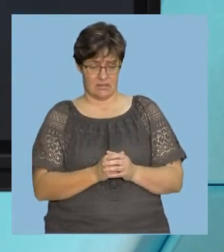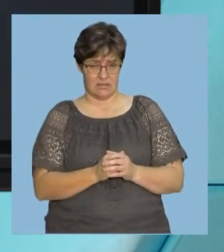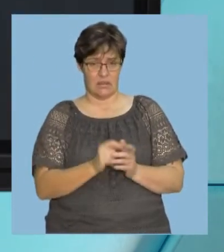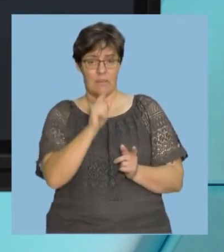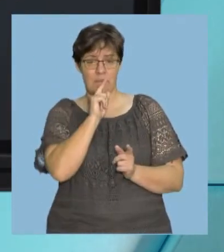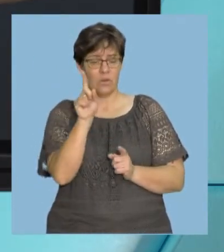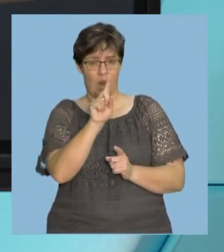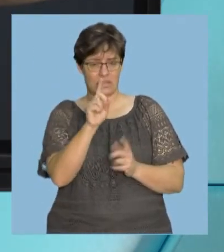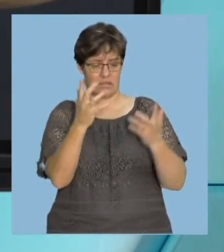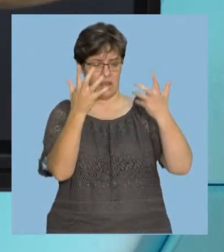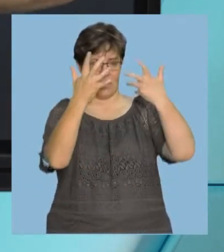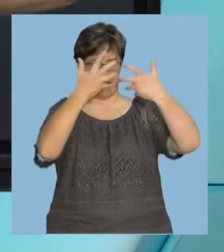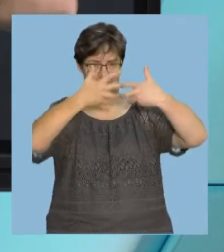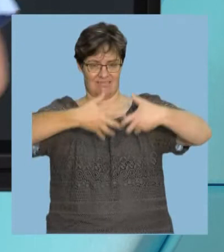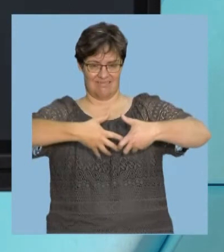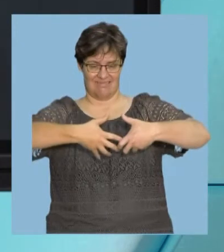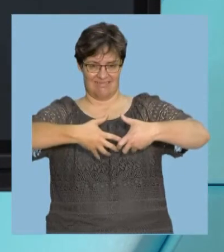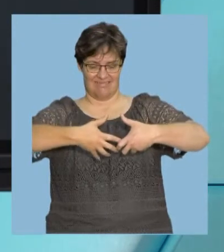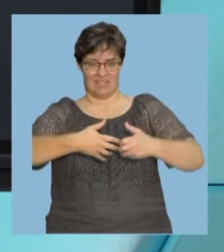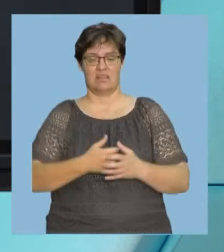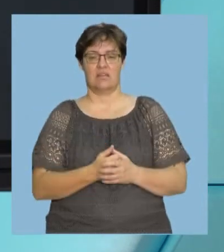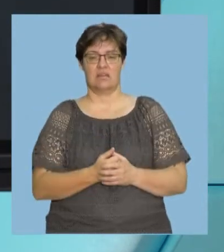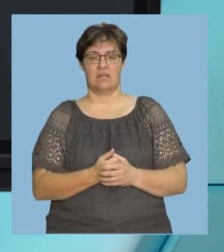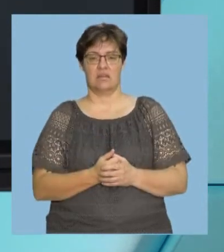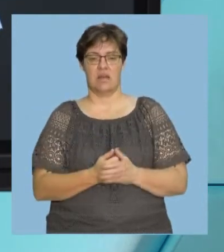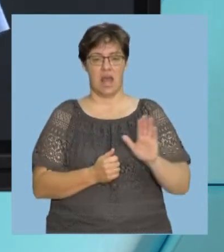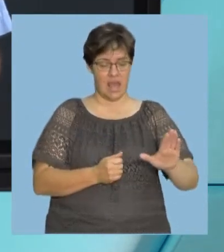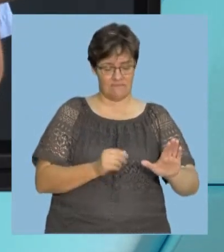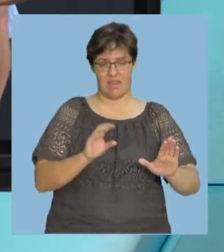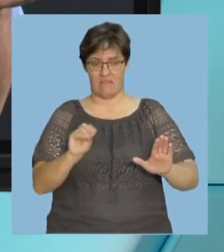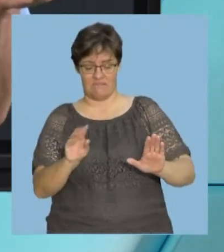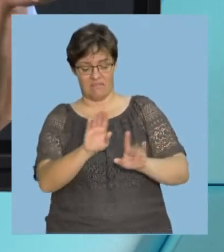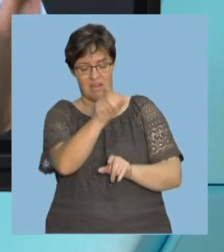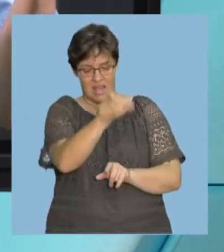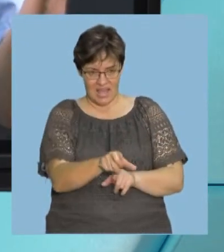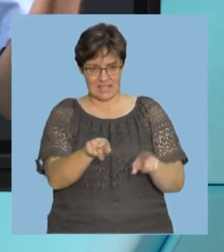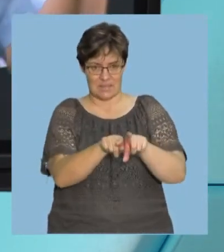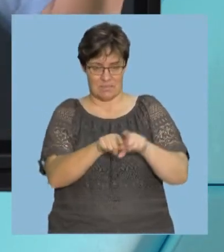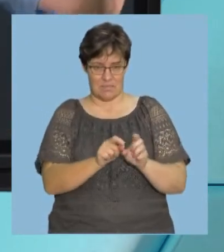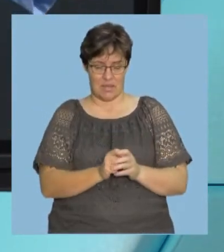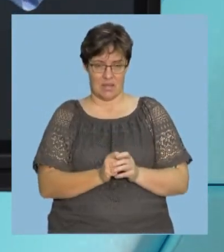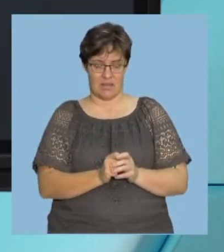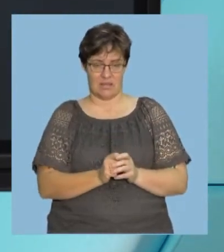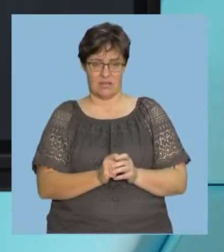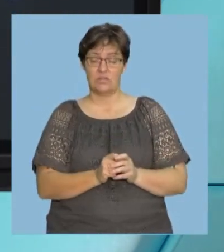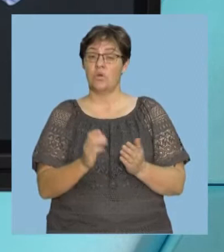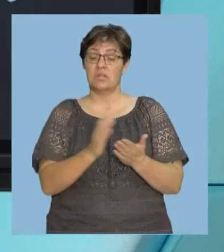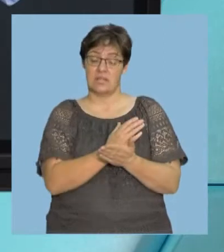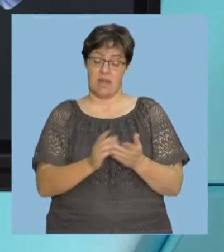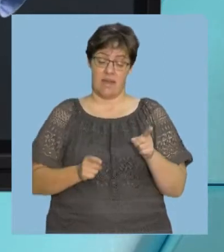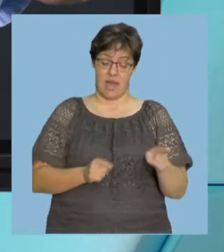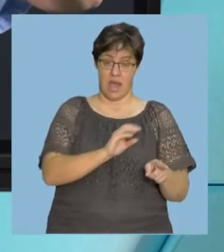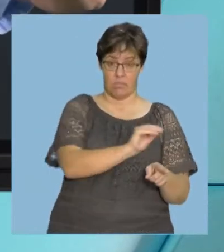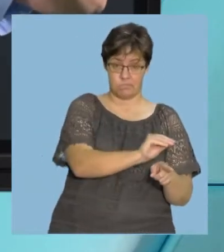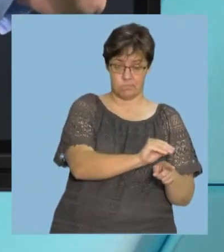they overlap in some way. It also means that there's an element must be in set